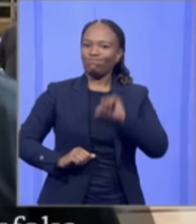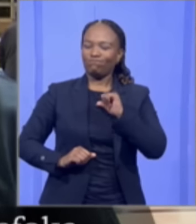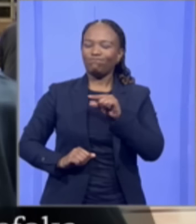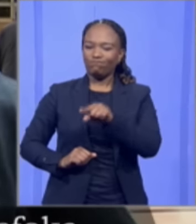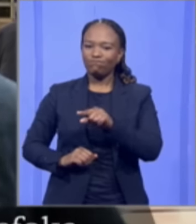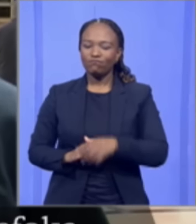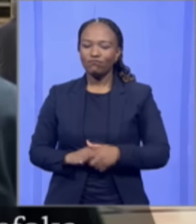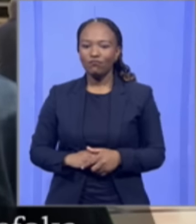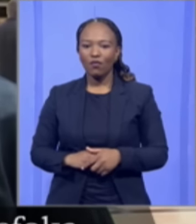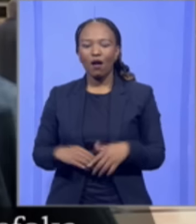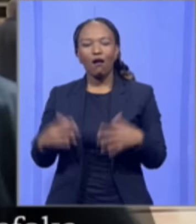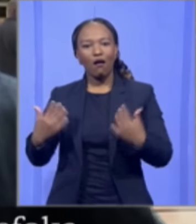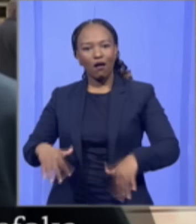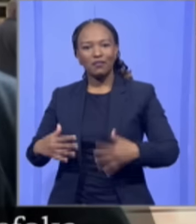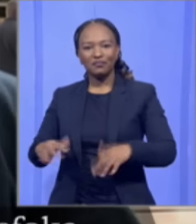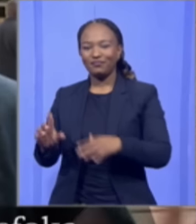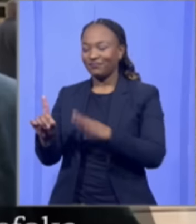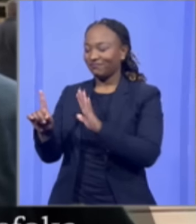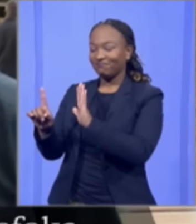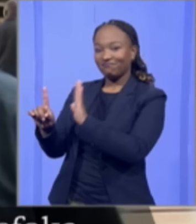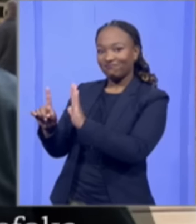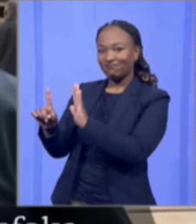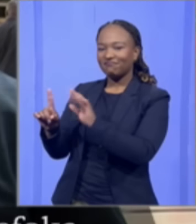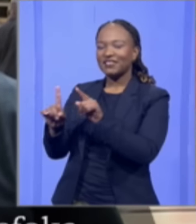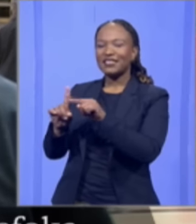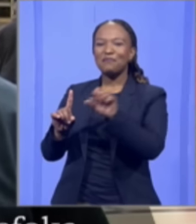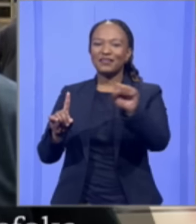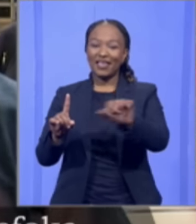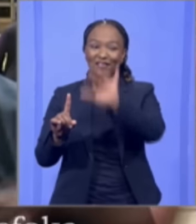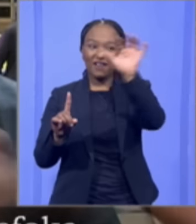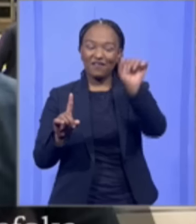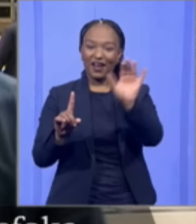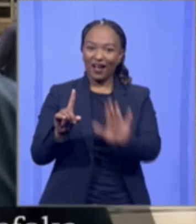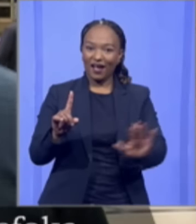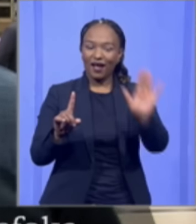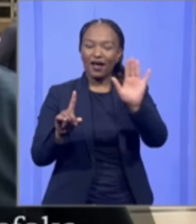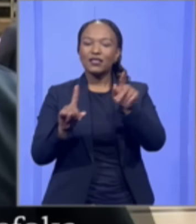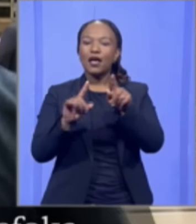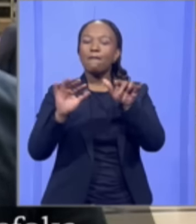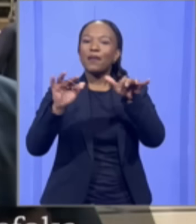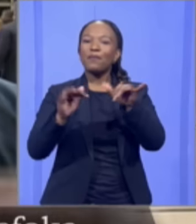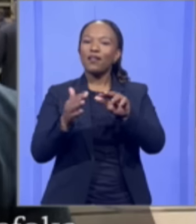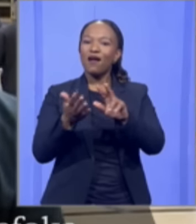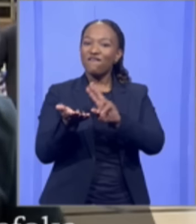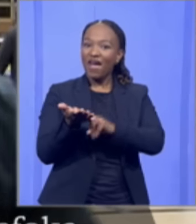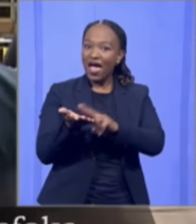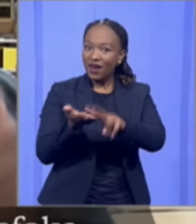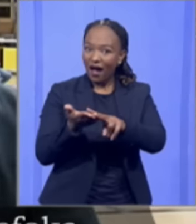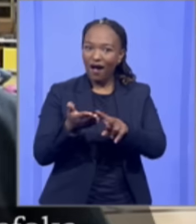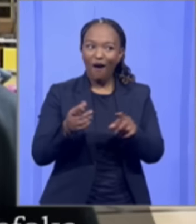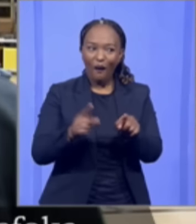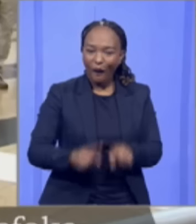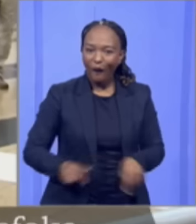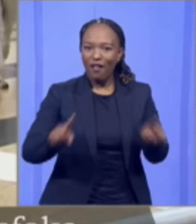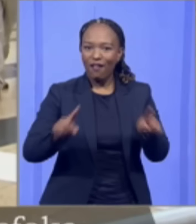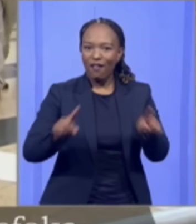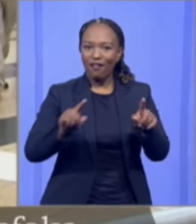Makhadzi and for South Africa and for Bavenda. I feel like she put Bavenda in the map where we wanted to be, where we